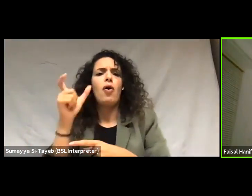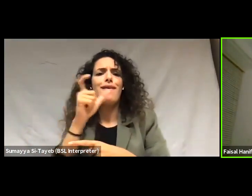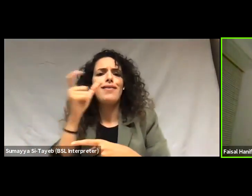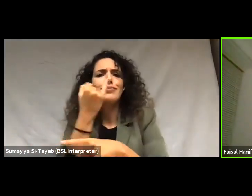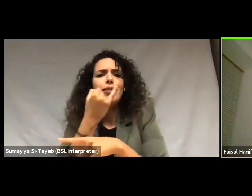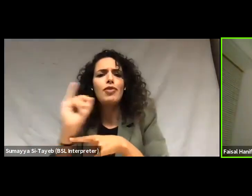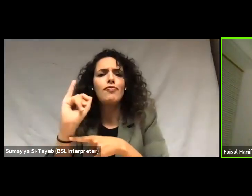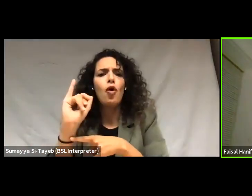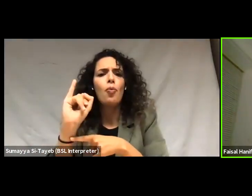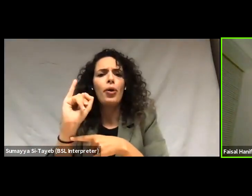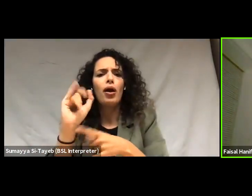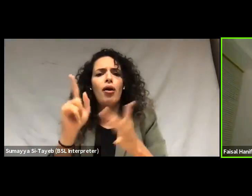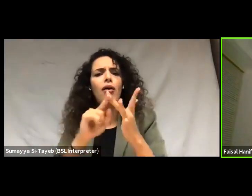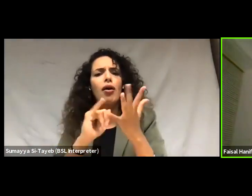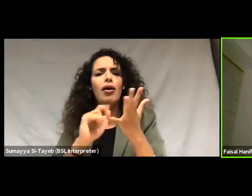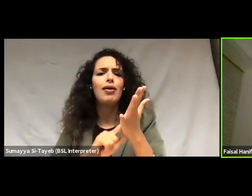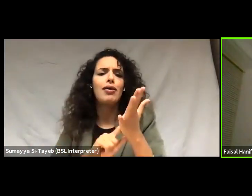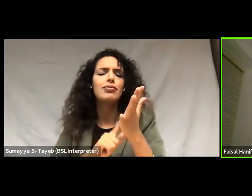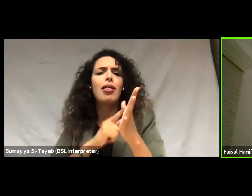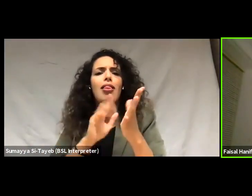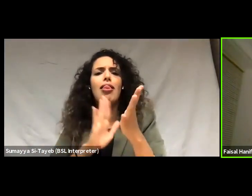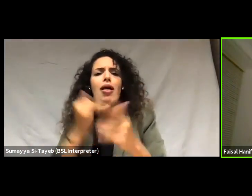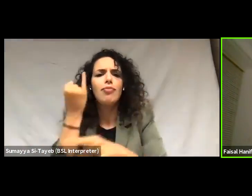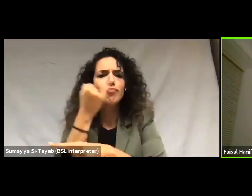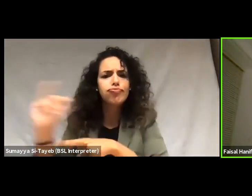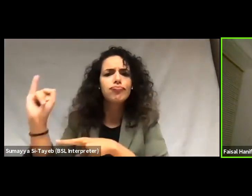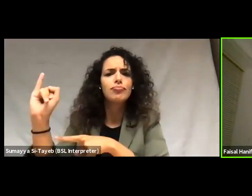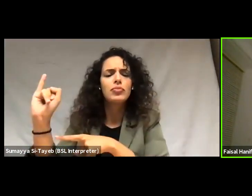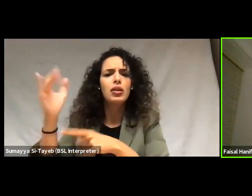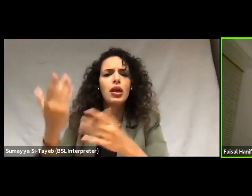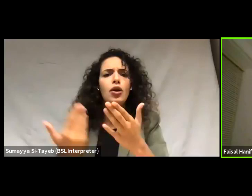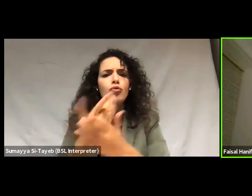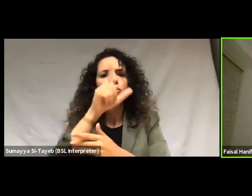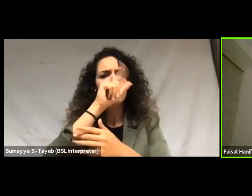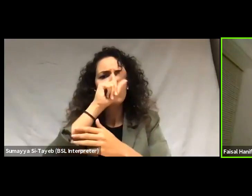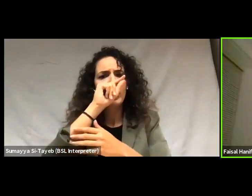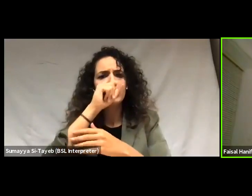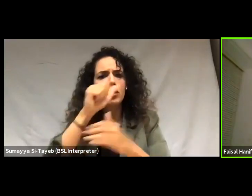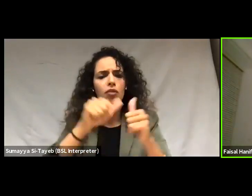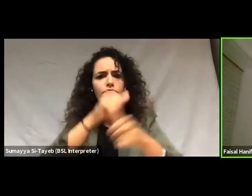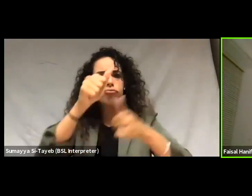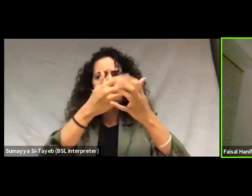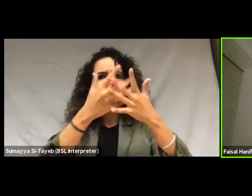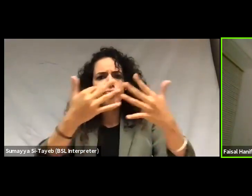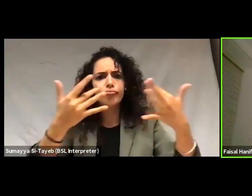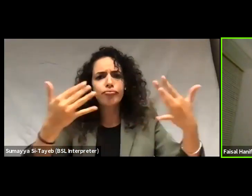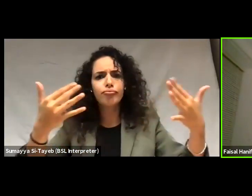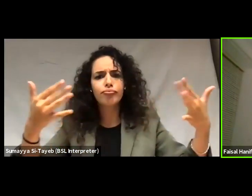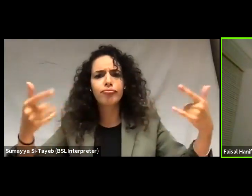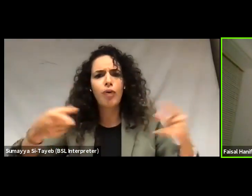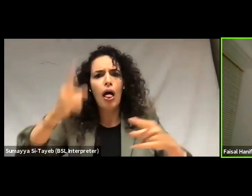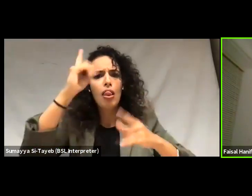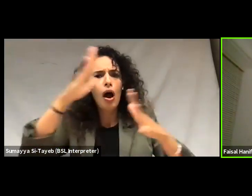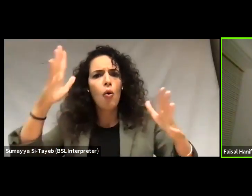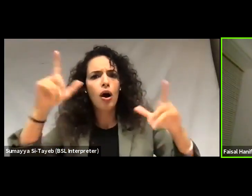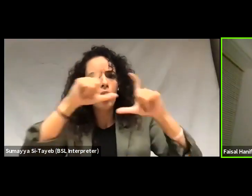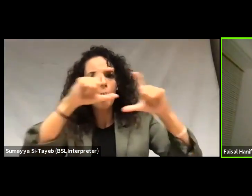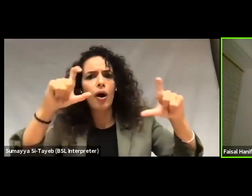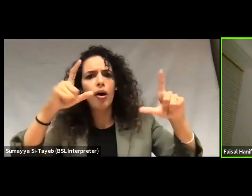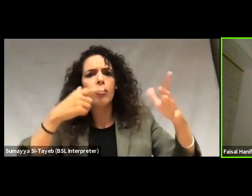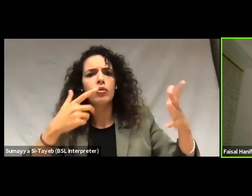Allahu Akbar was trending on Twitter. And suddenly there's a news story here. 3 hours later, by 3 o'clock, those same